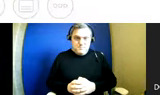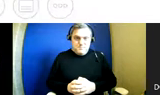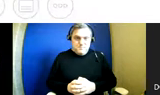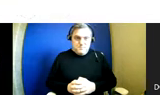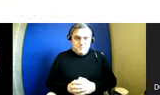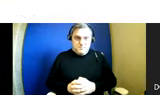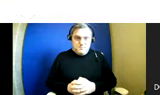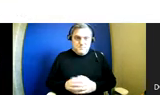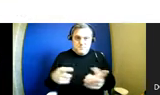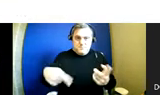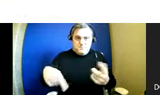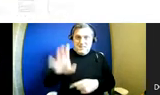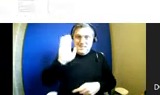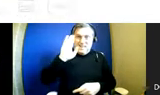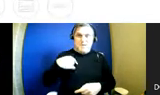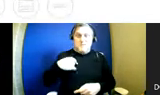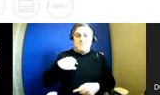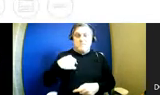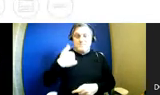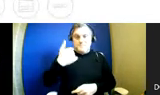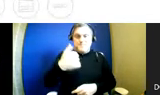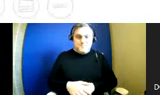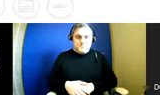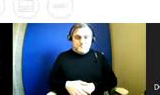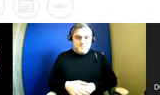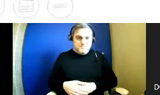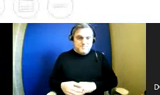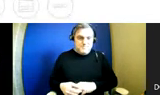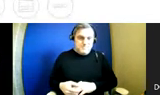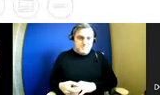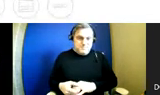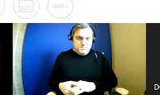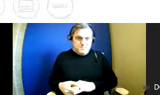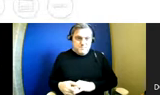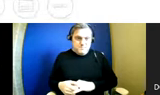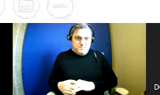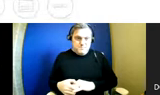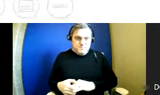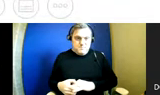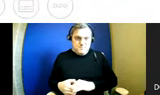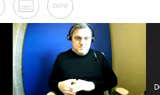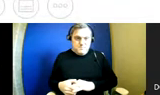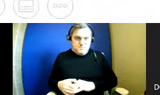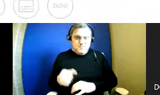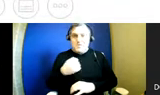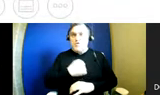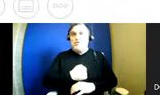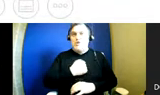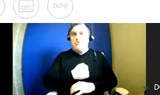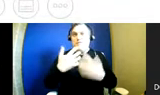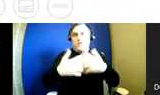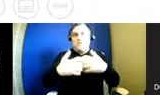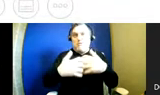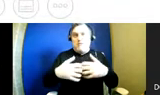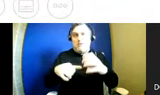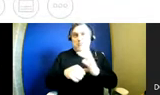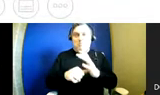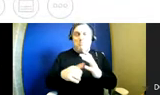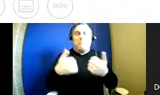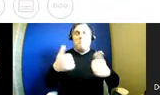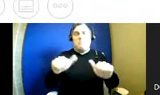Just to check, can you hear me now? Yes. Yeah, lovely. Yes, we can hear you. Thank you. Apologies for the technical difficulties.